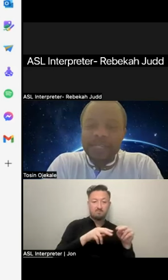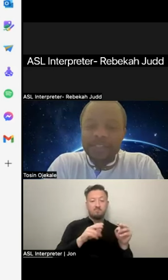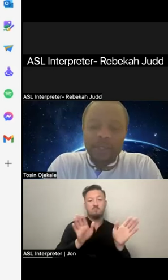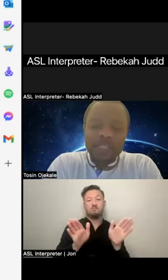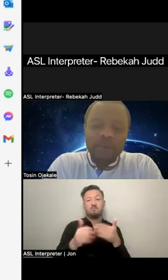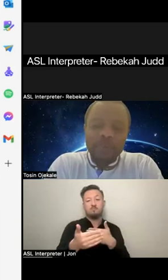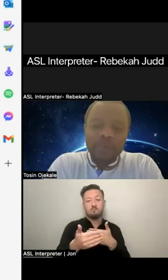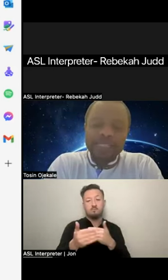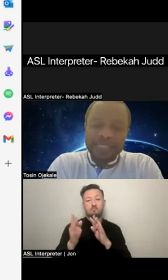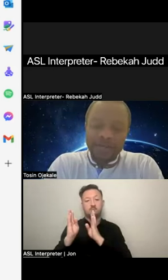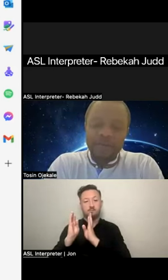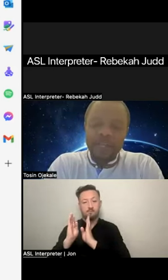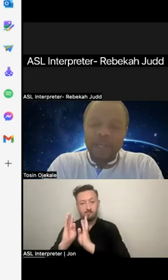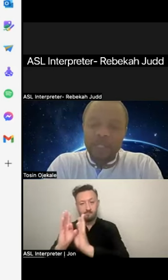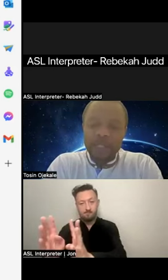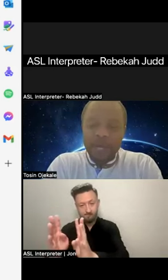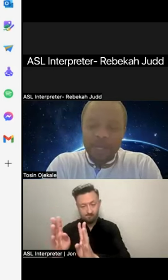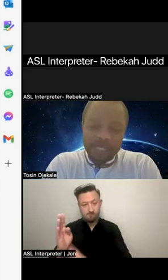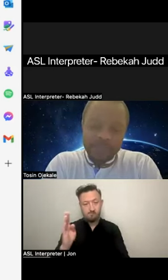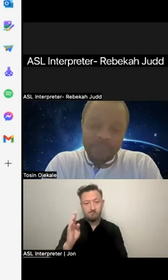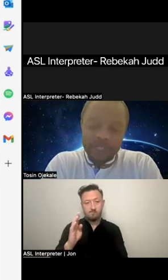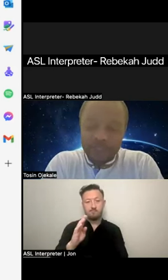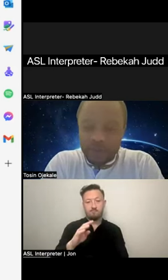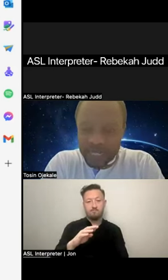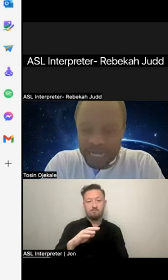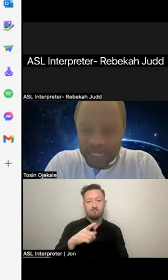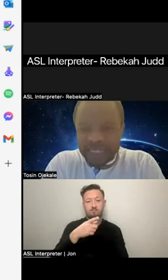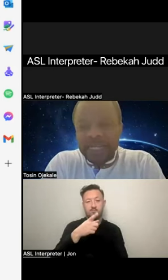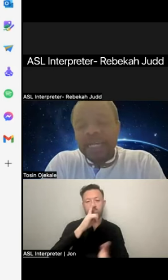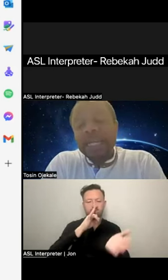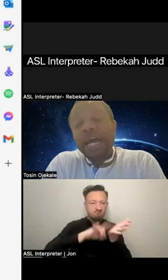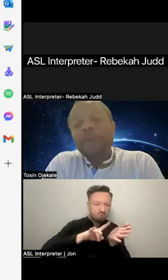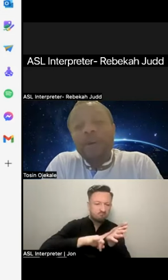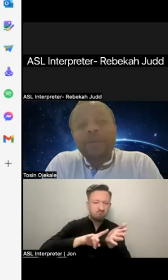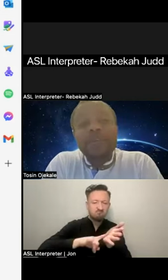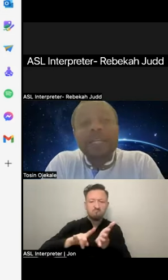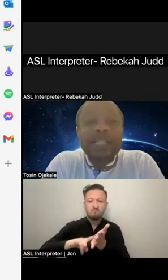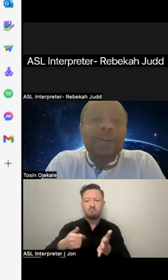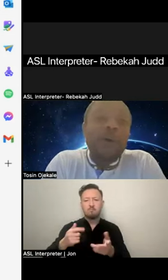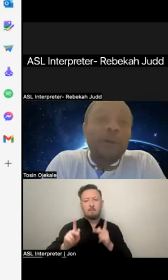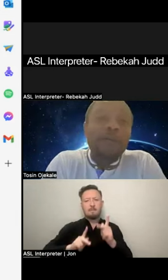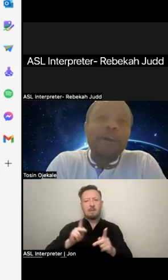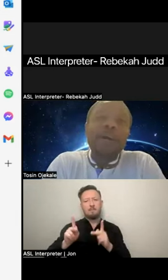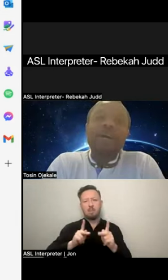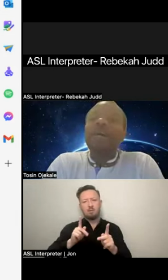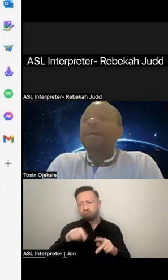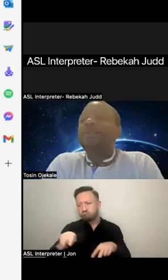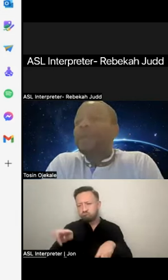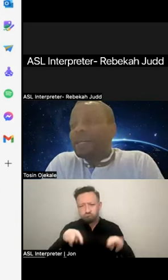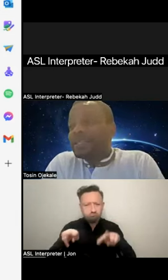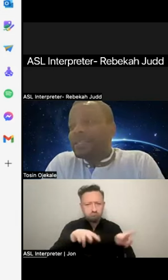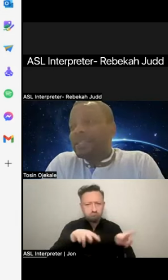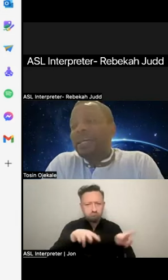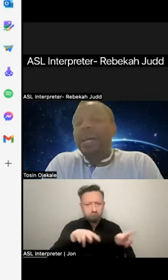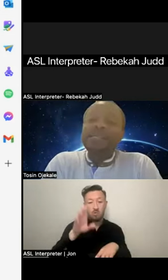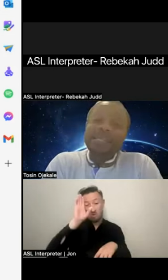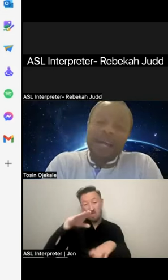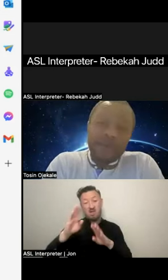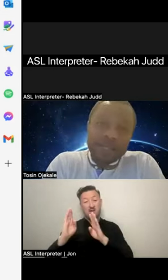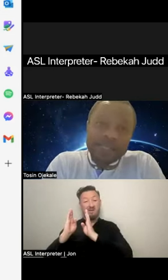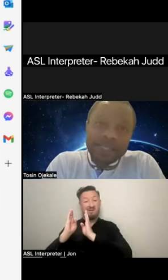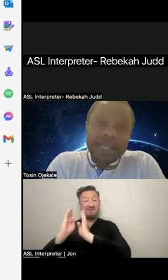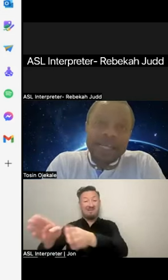the detection on the equipment itself, including manual inspection of scanners. Now, because of the nature of racks